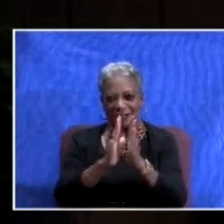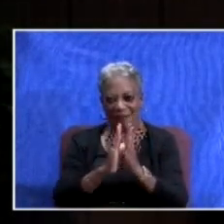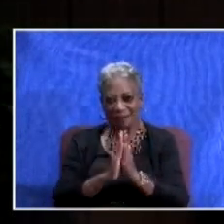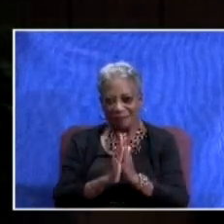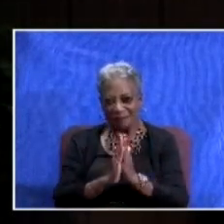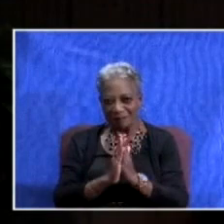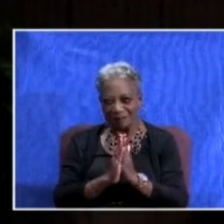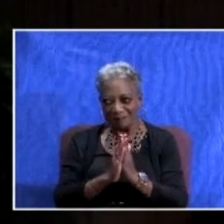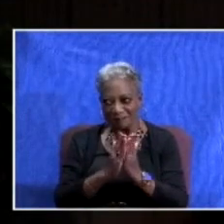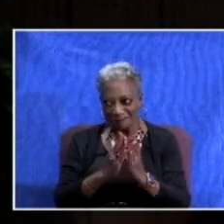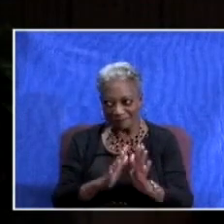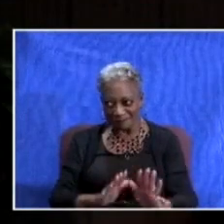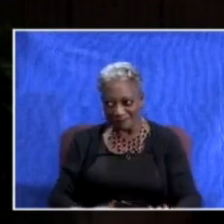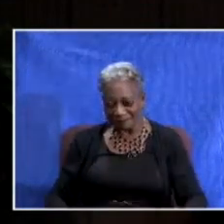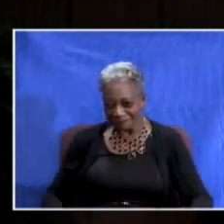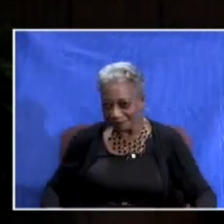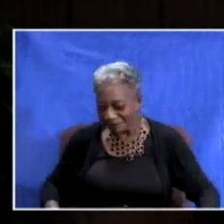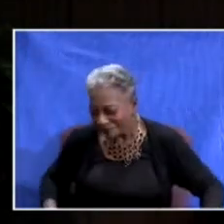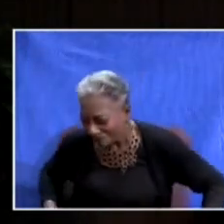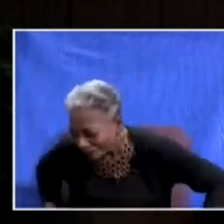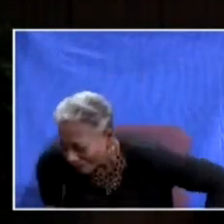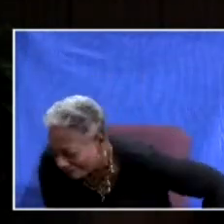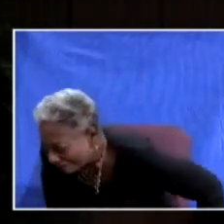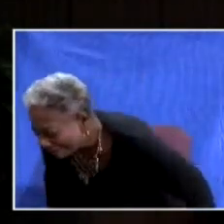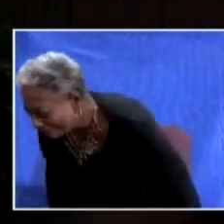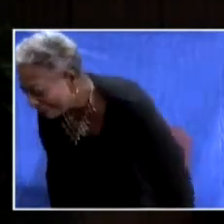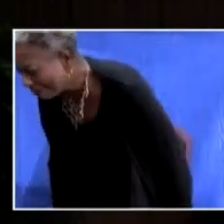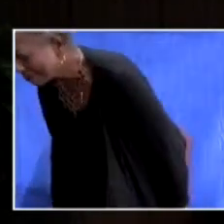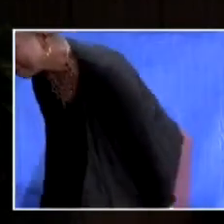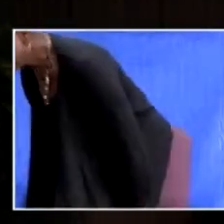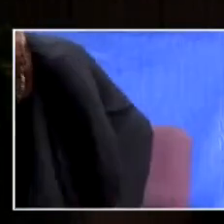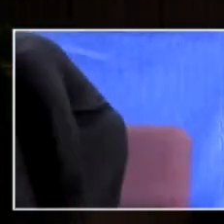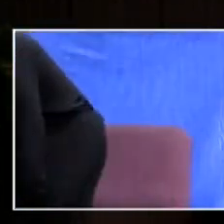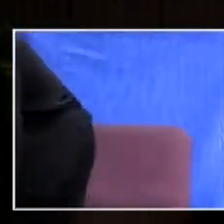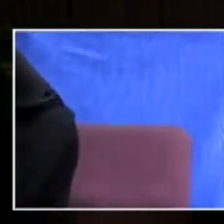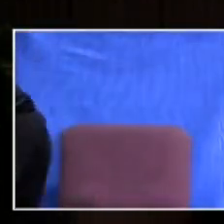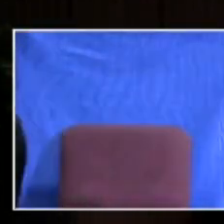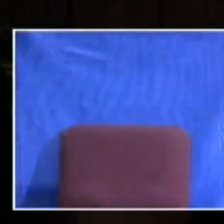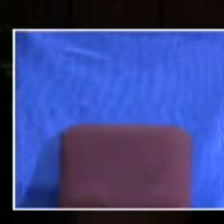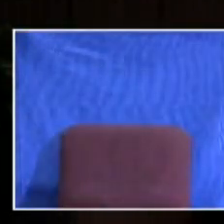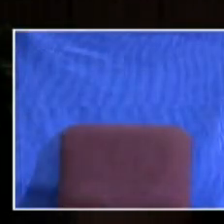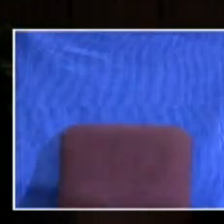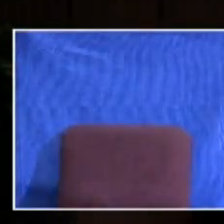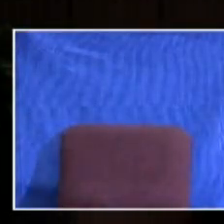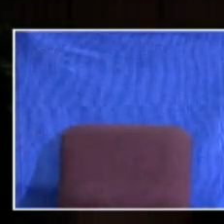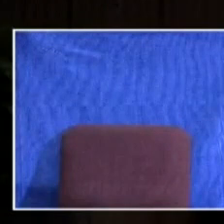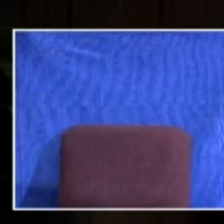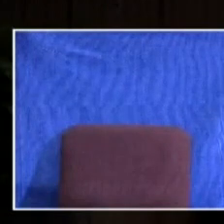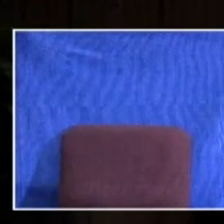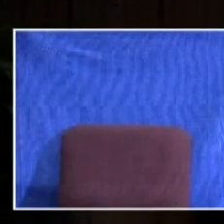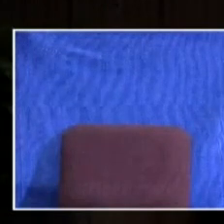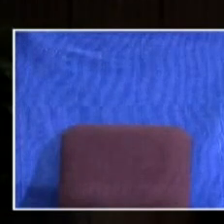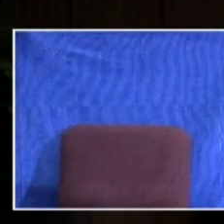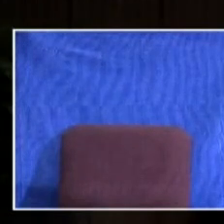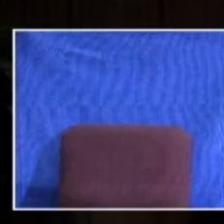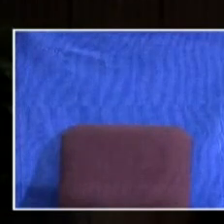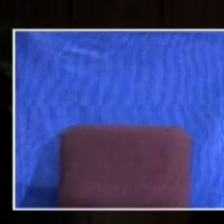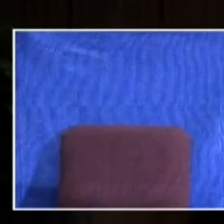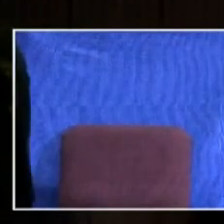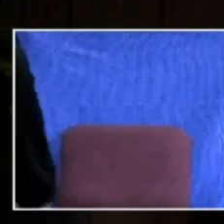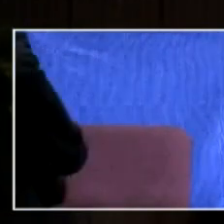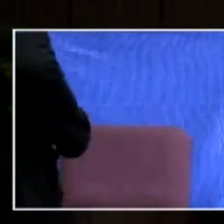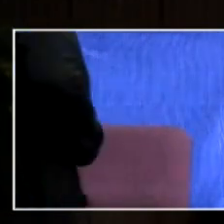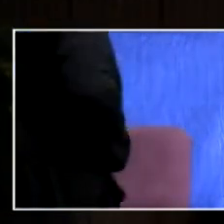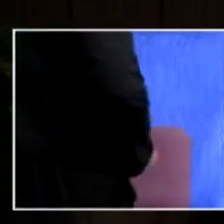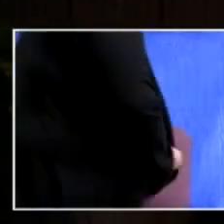I thank you so much for joining us today in worship, and we want to encourage you to right now to contact somebody